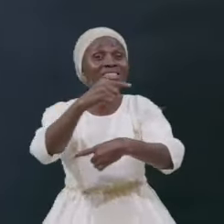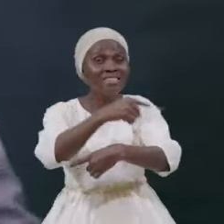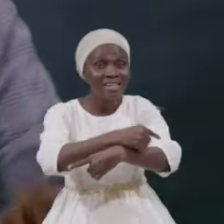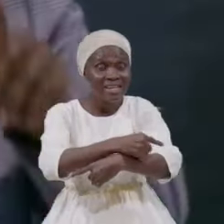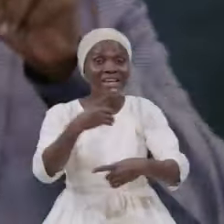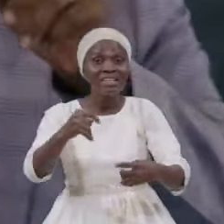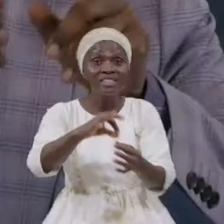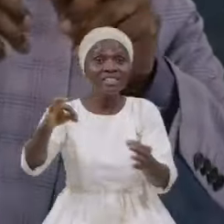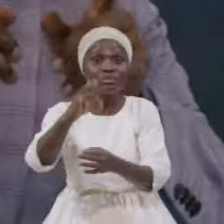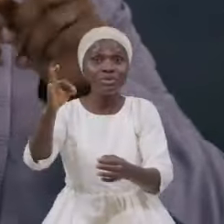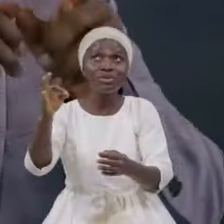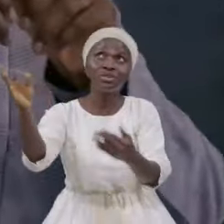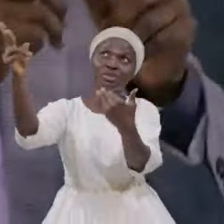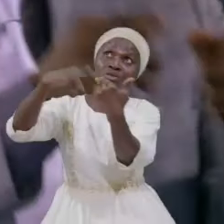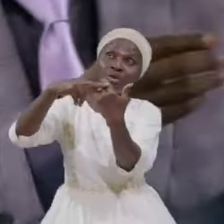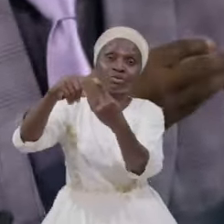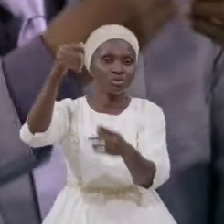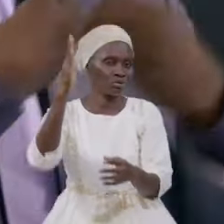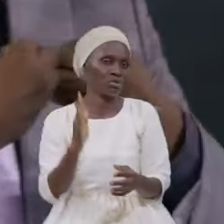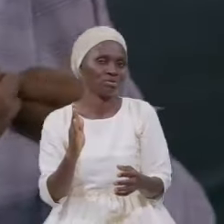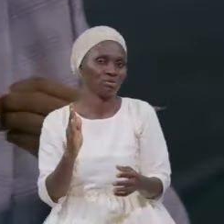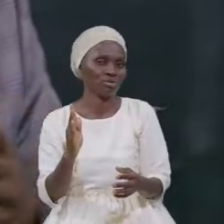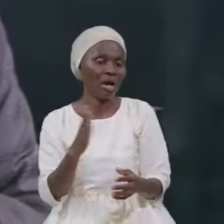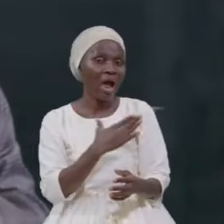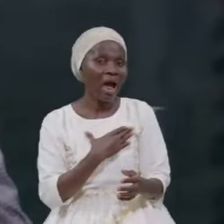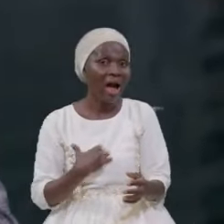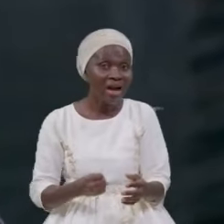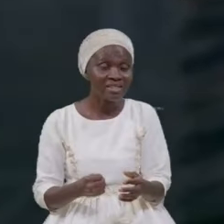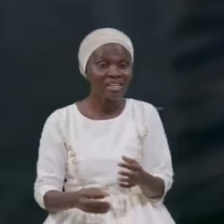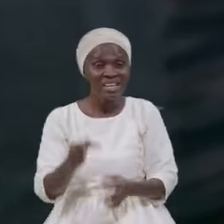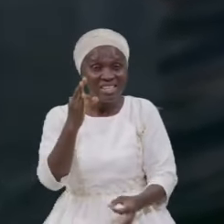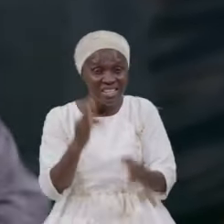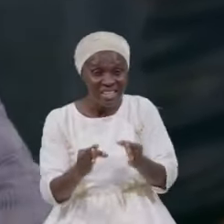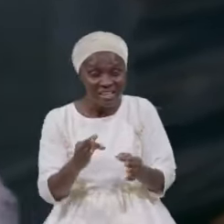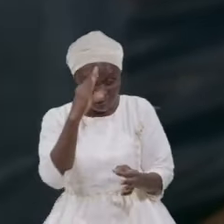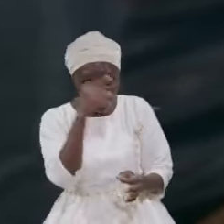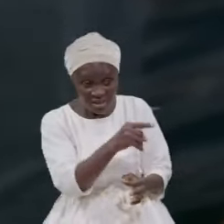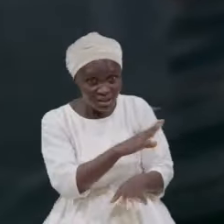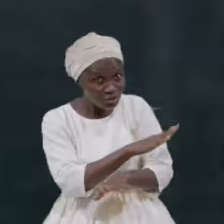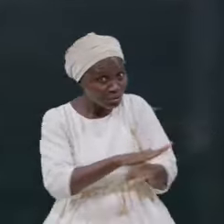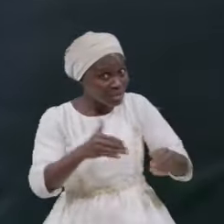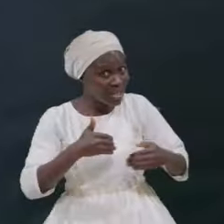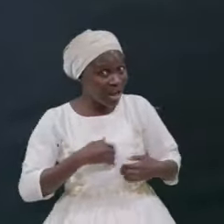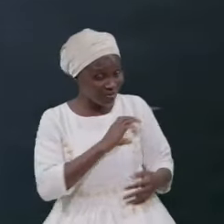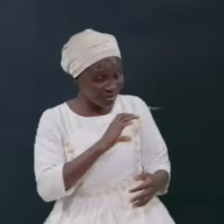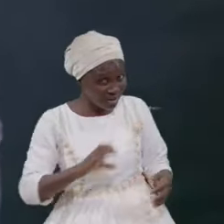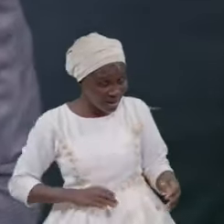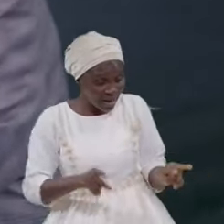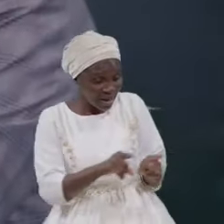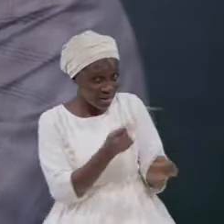God. And if he did not have Christ as a savior, if he did not